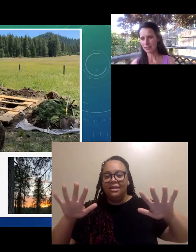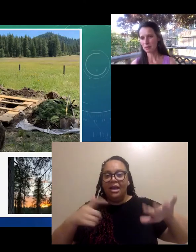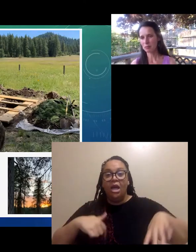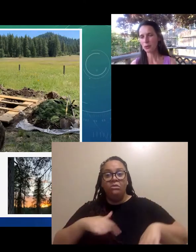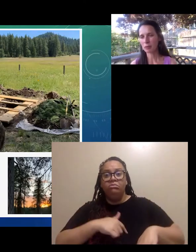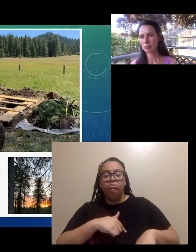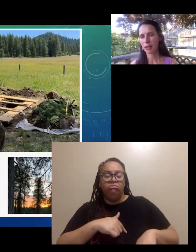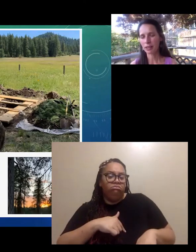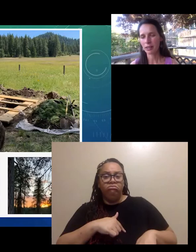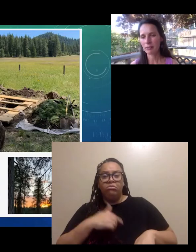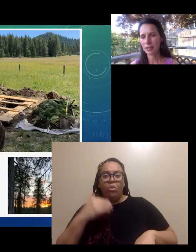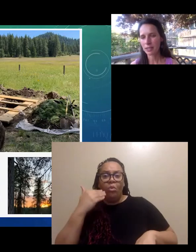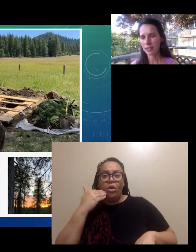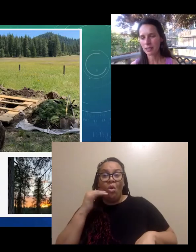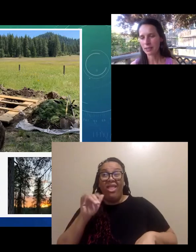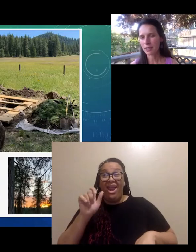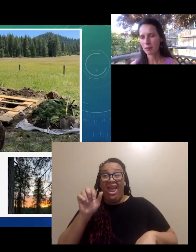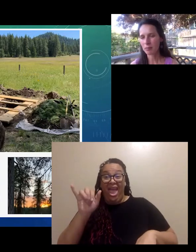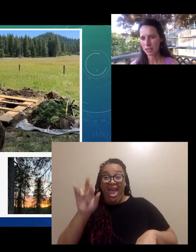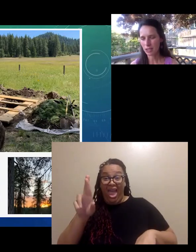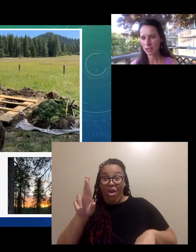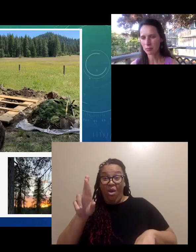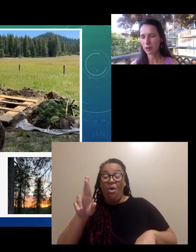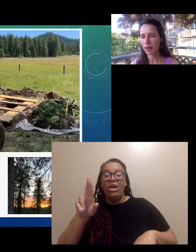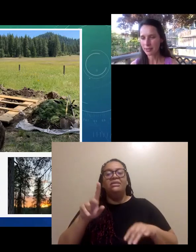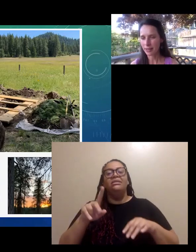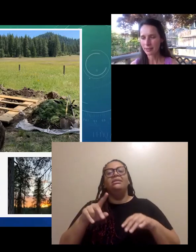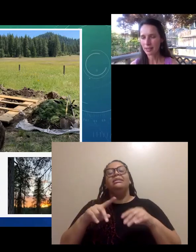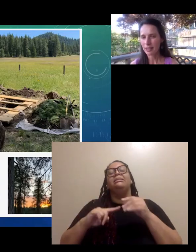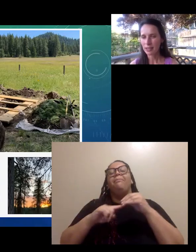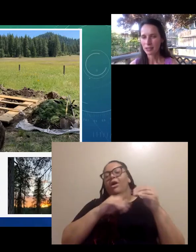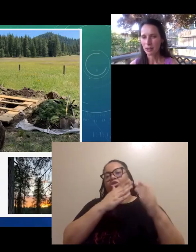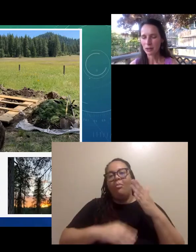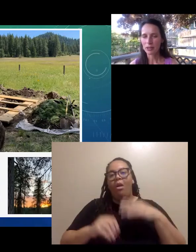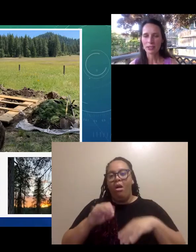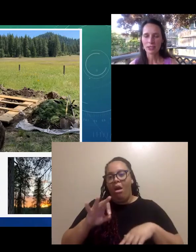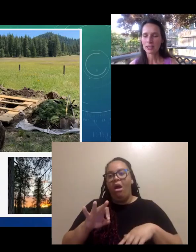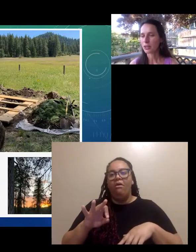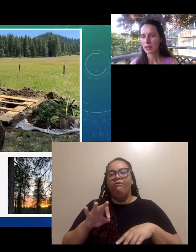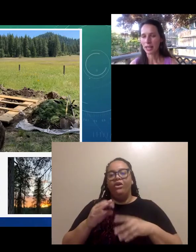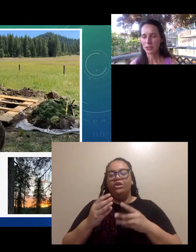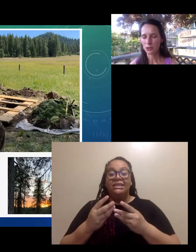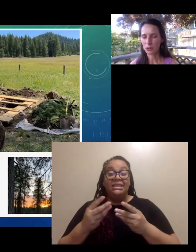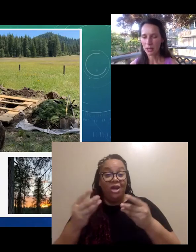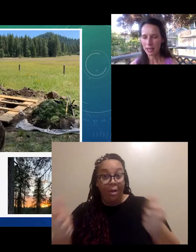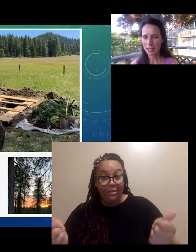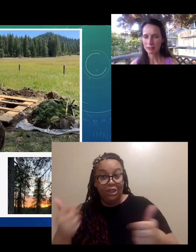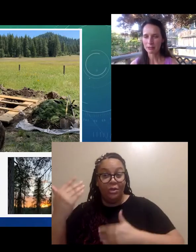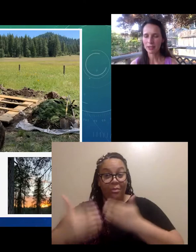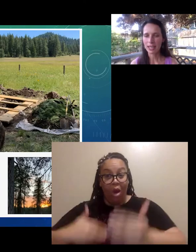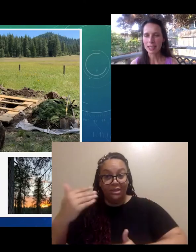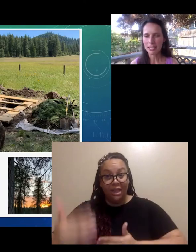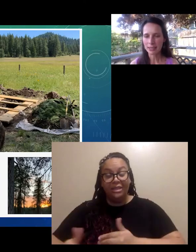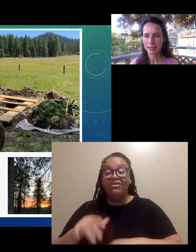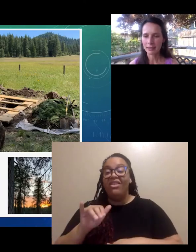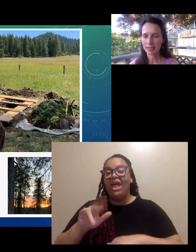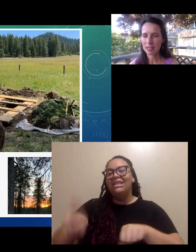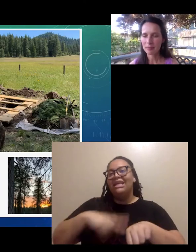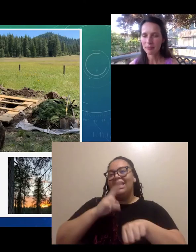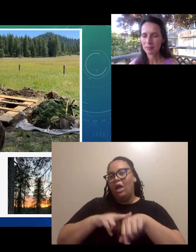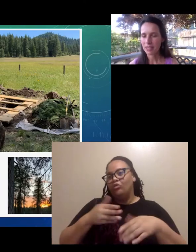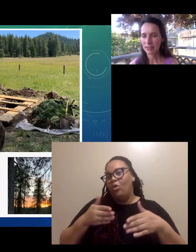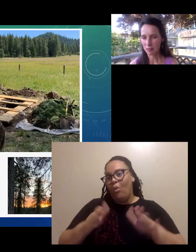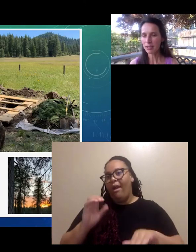air is an important part of the decomposition process. So it's just, you a natural way of aiding,